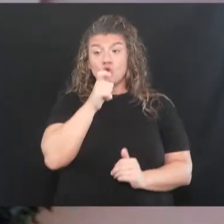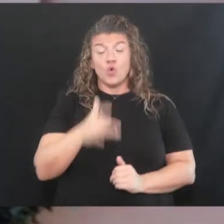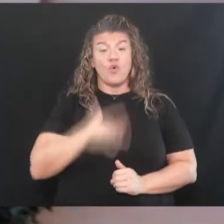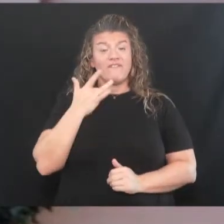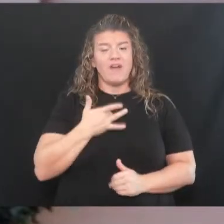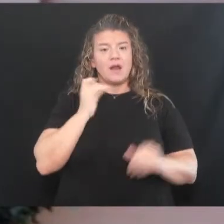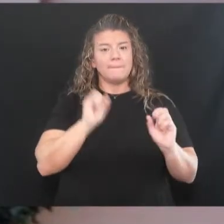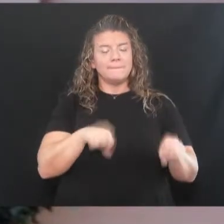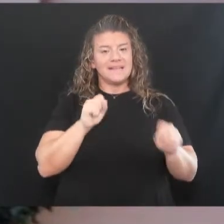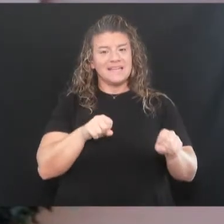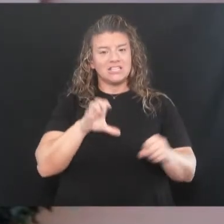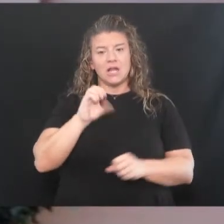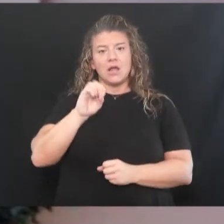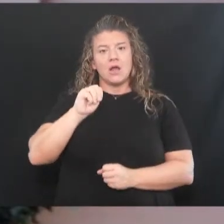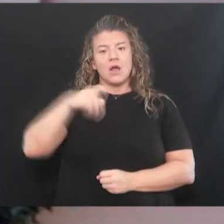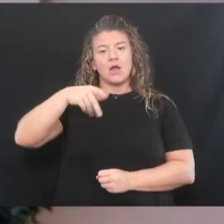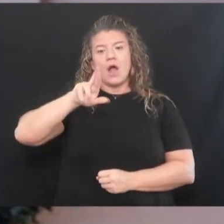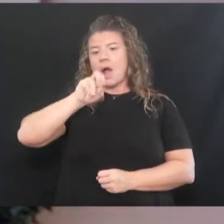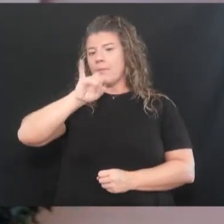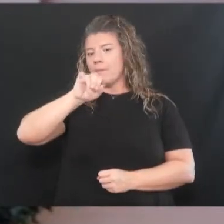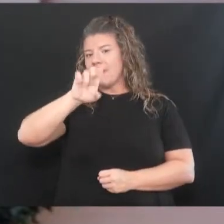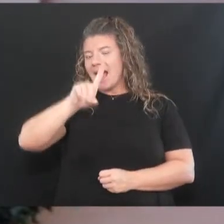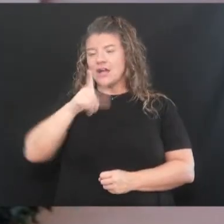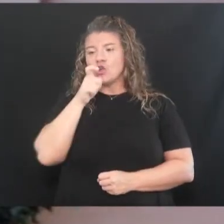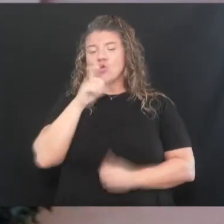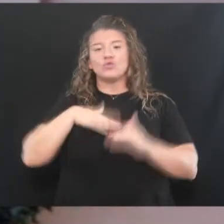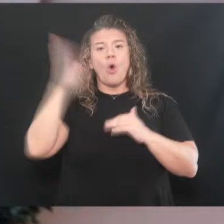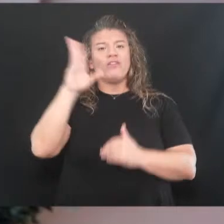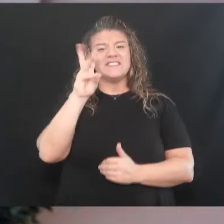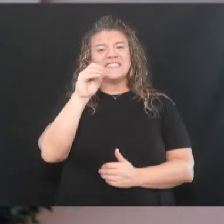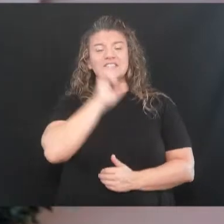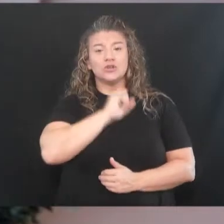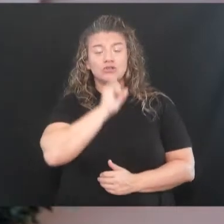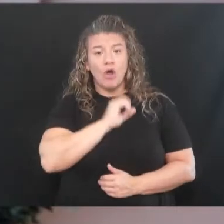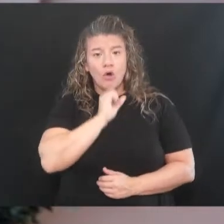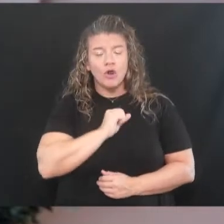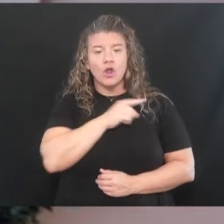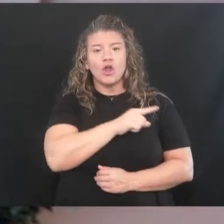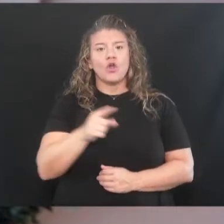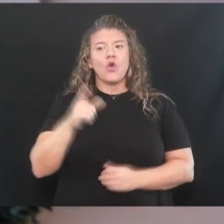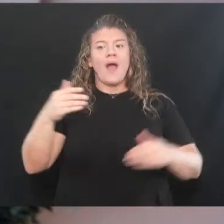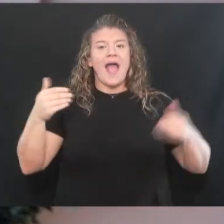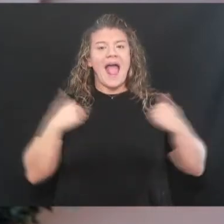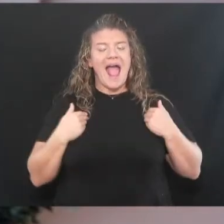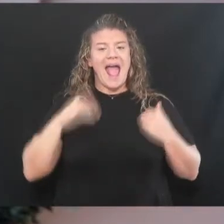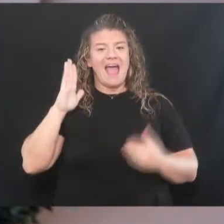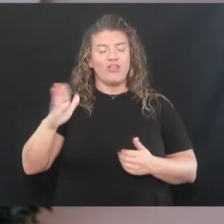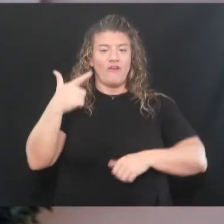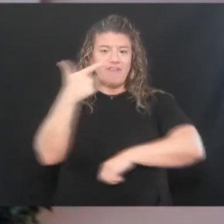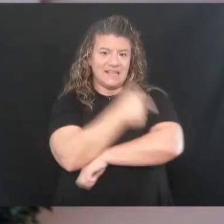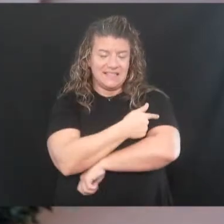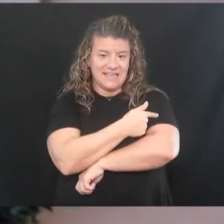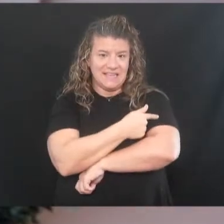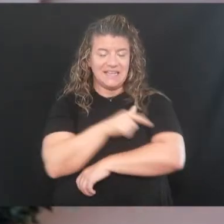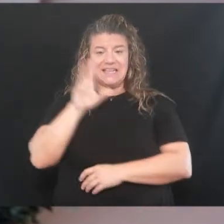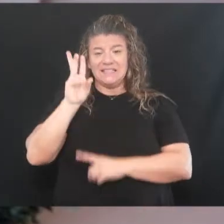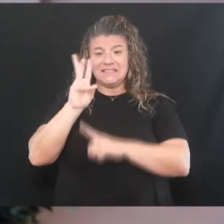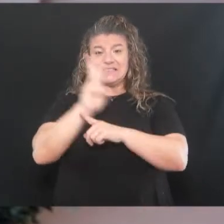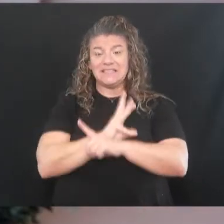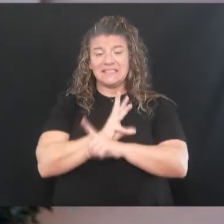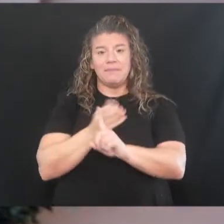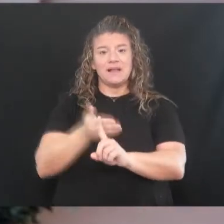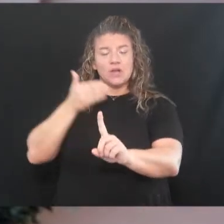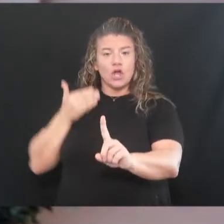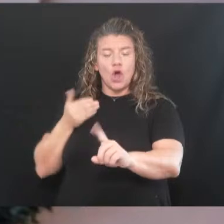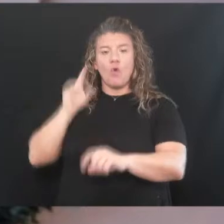potentially immunocompromised are people over 60 years old who have had their vaccine 6 months ago,